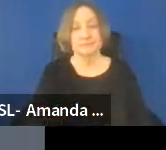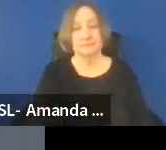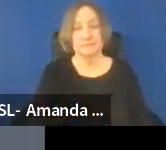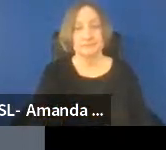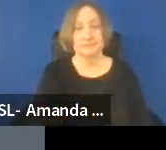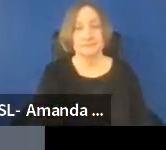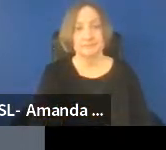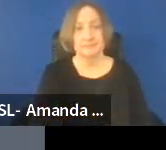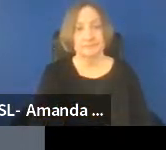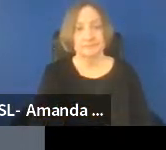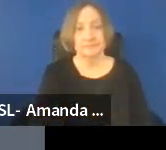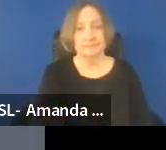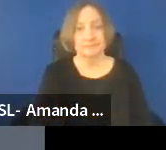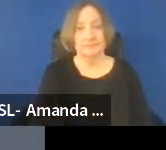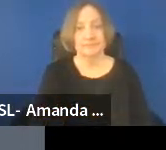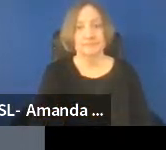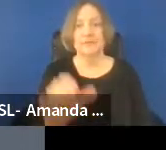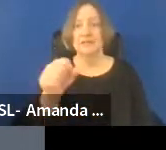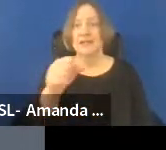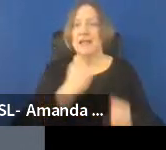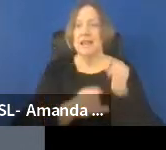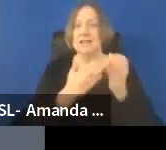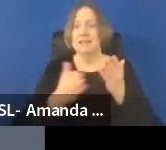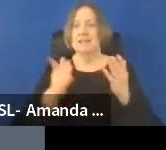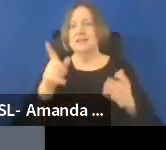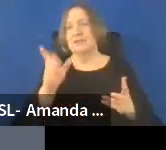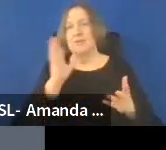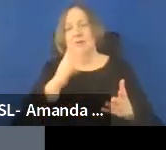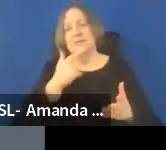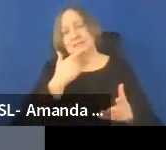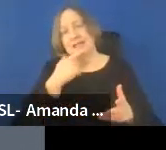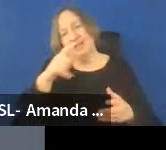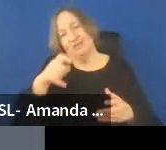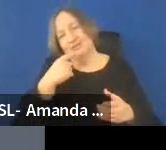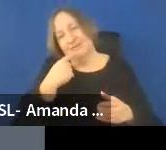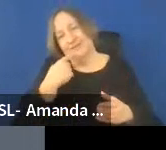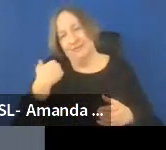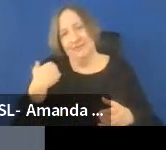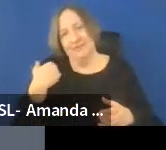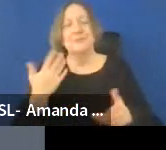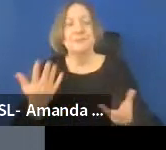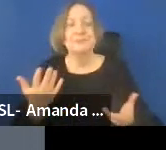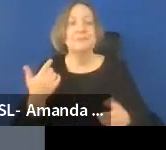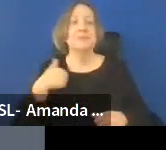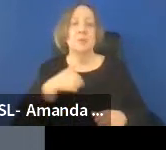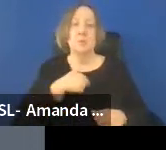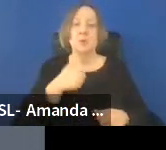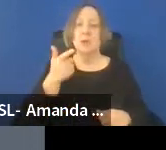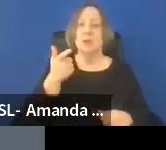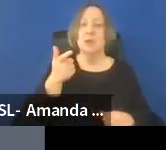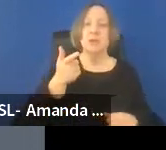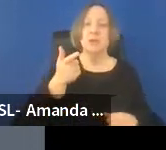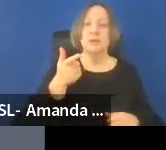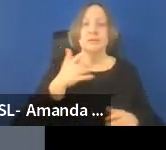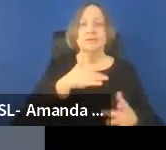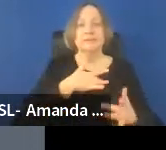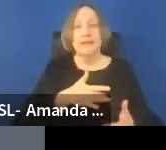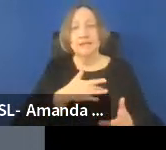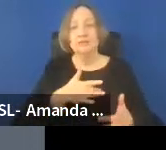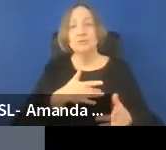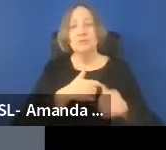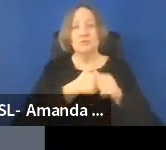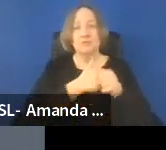Yeah, I guess the last thing I'll say that I should have said already, but we are a bit complaint driven, so